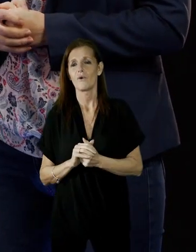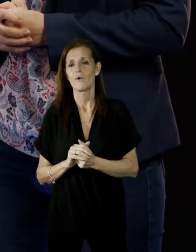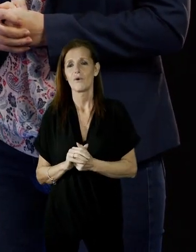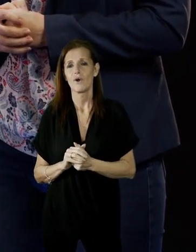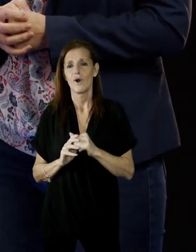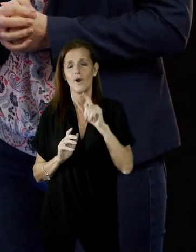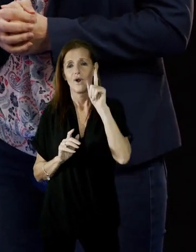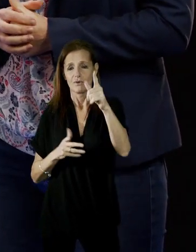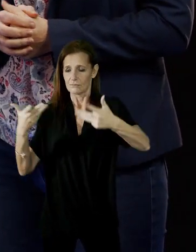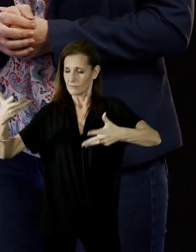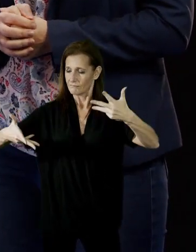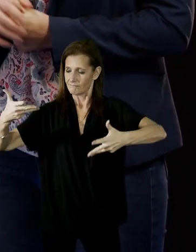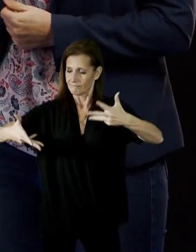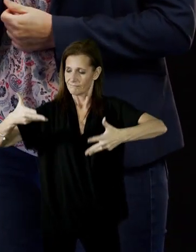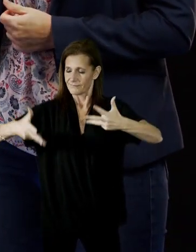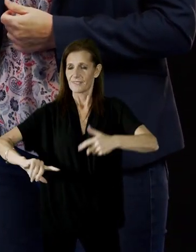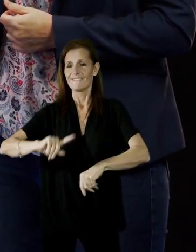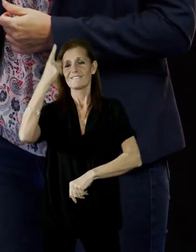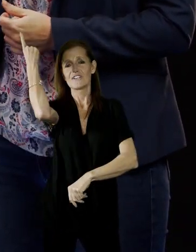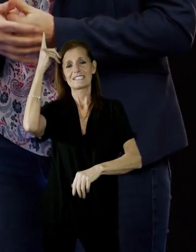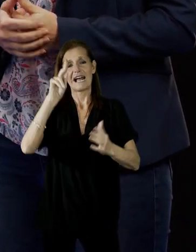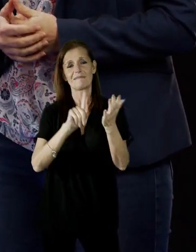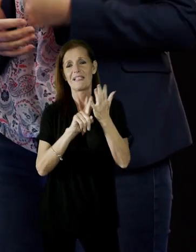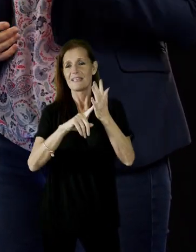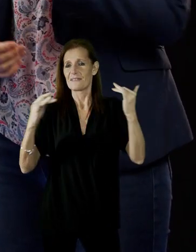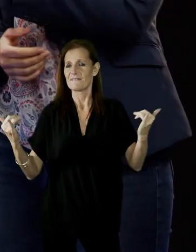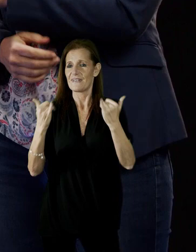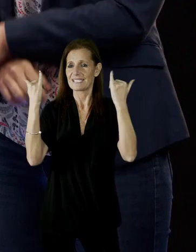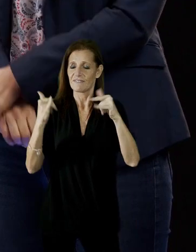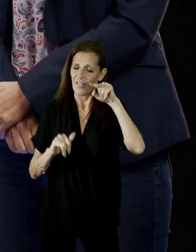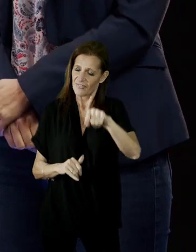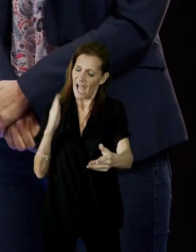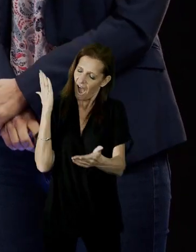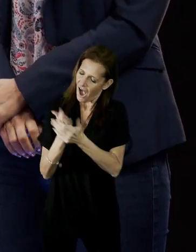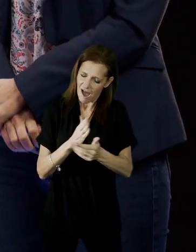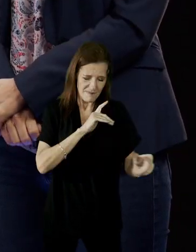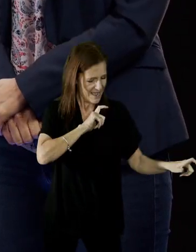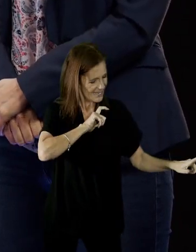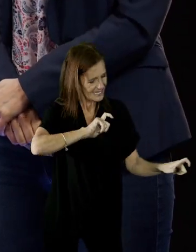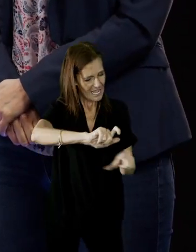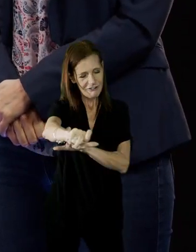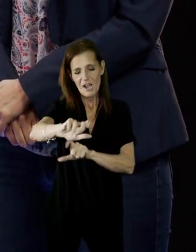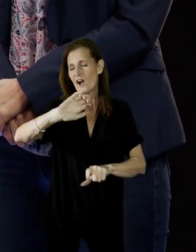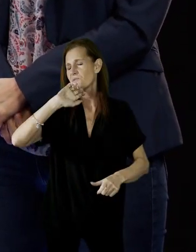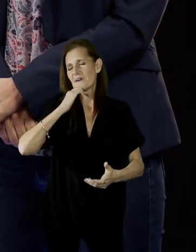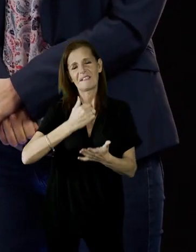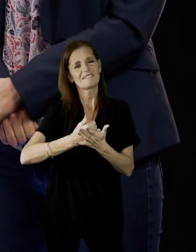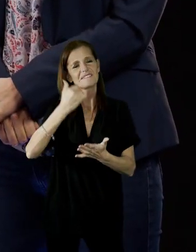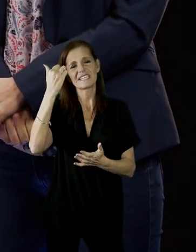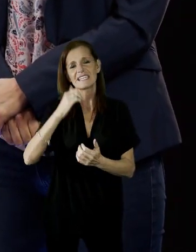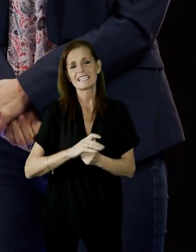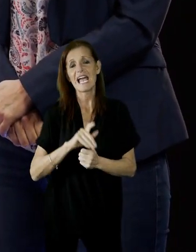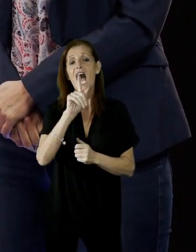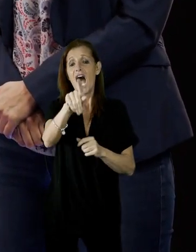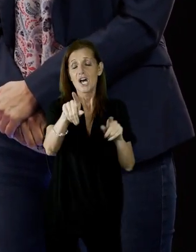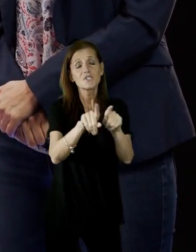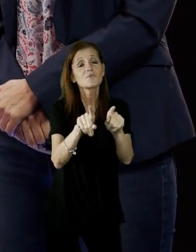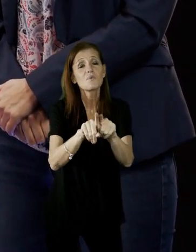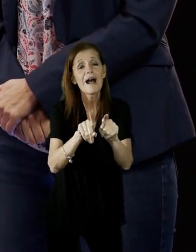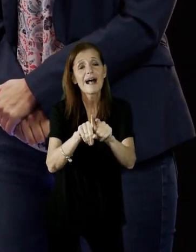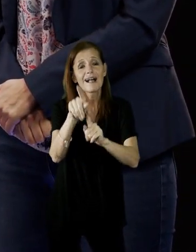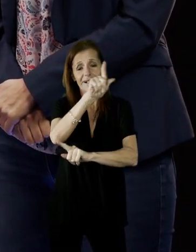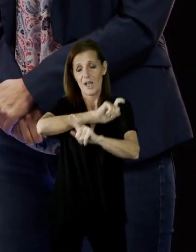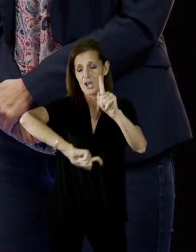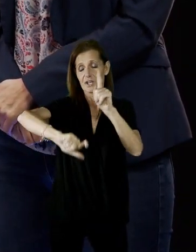language for the first time to London Festival, and that is going to continue as well, which is just fantastic. And as part of that, like I said, we've also got community champs, and we've